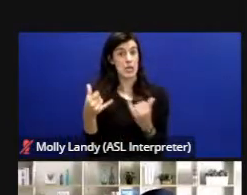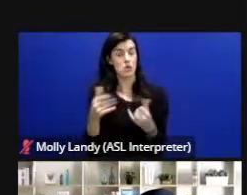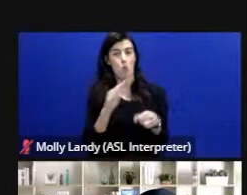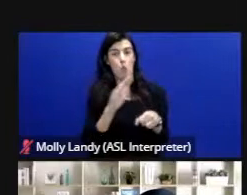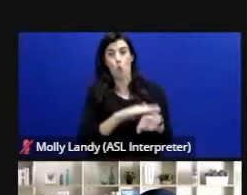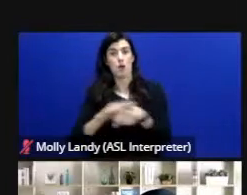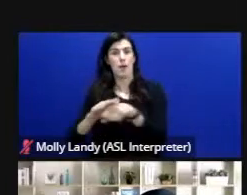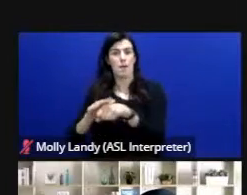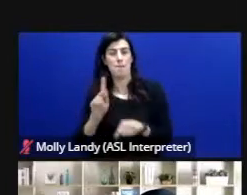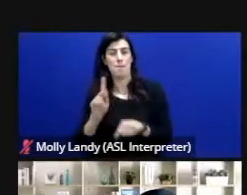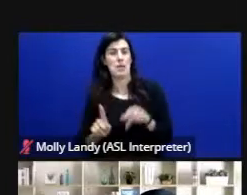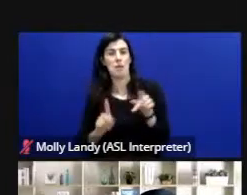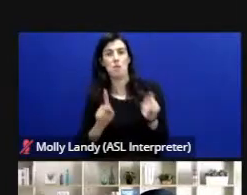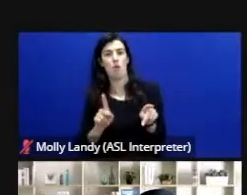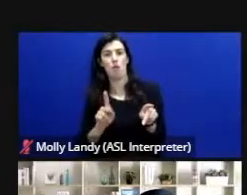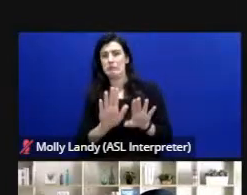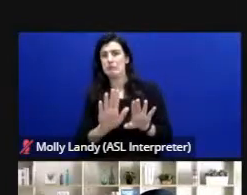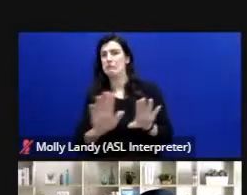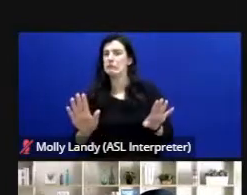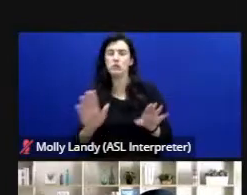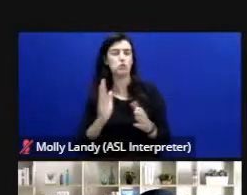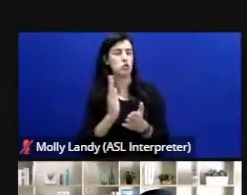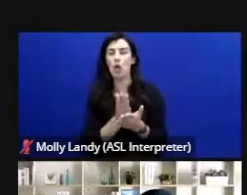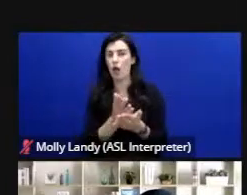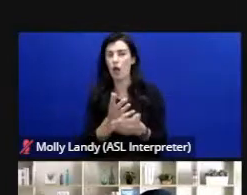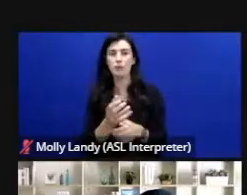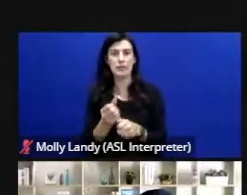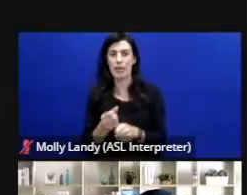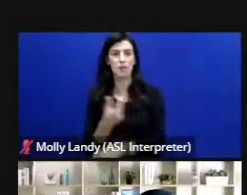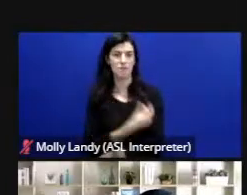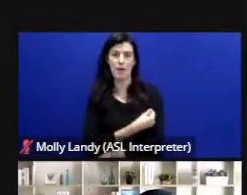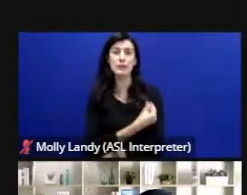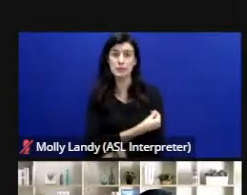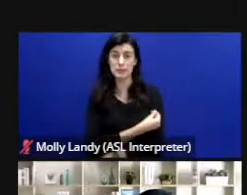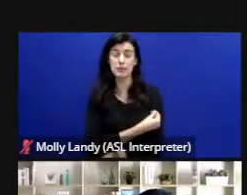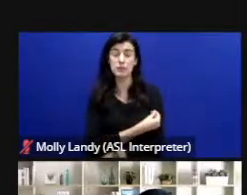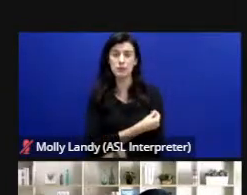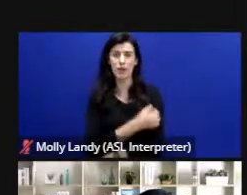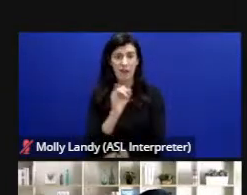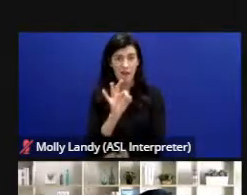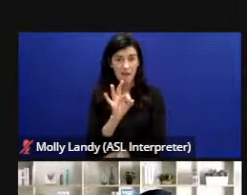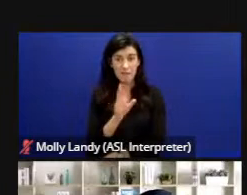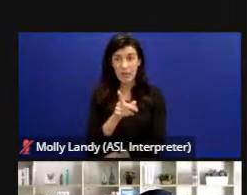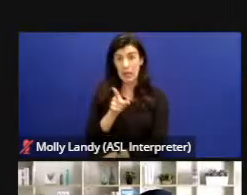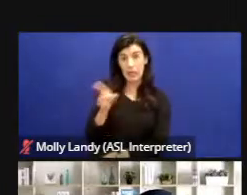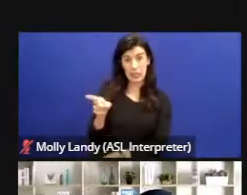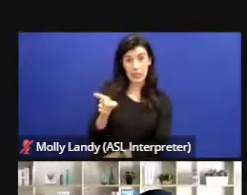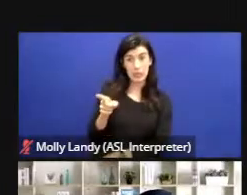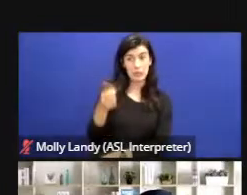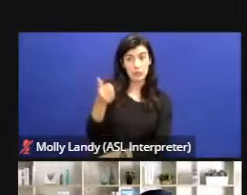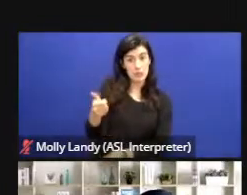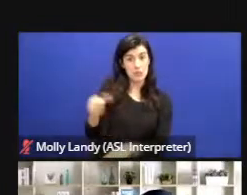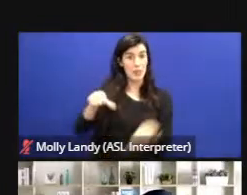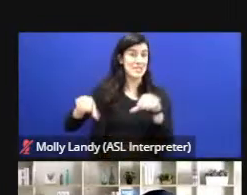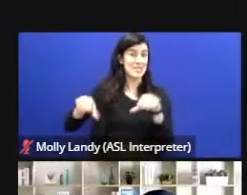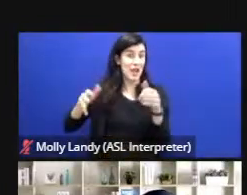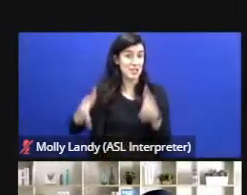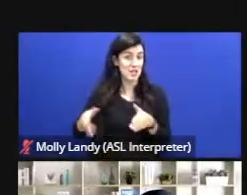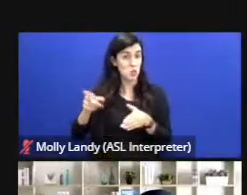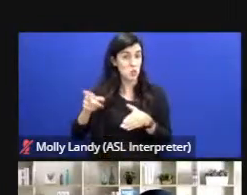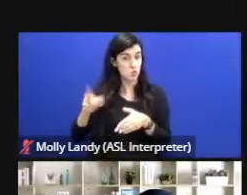stop taking the vaccines. If he is one of the scientists that created